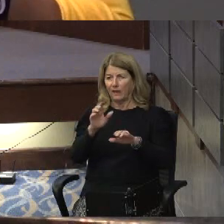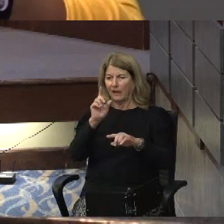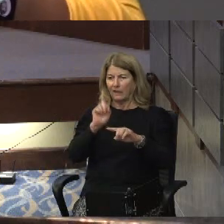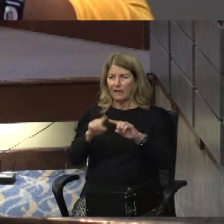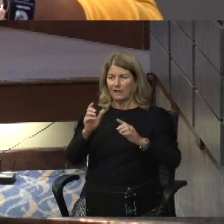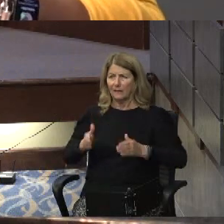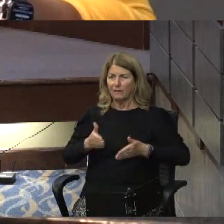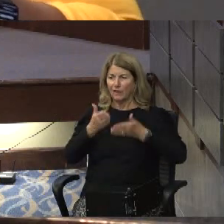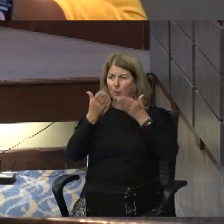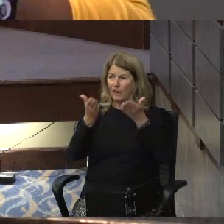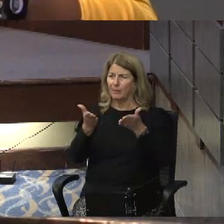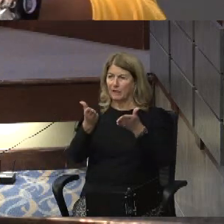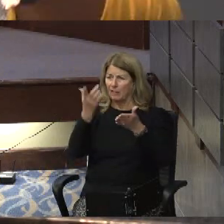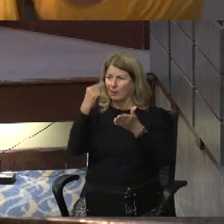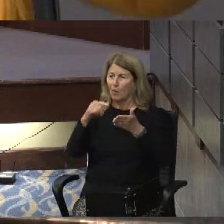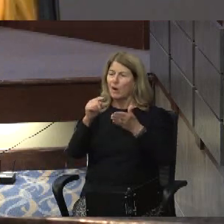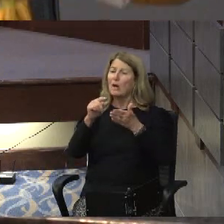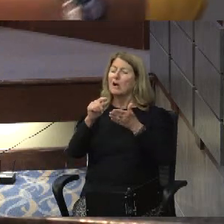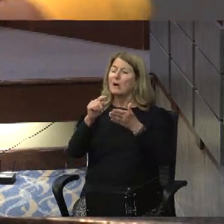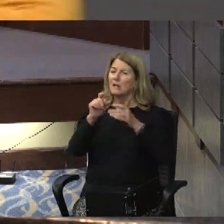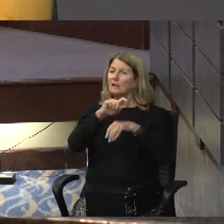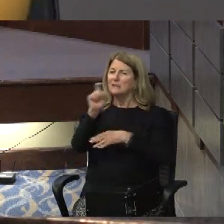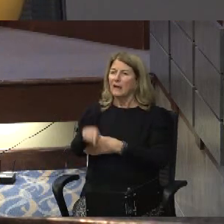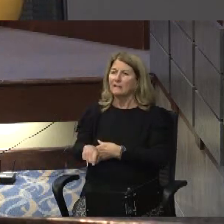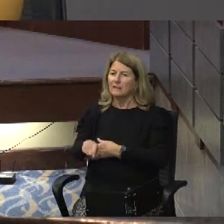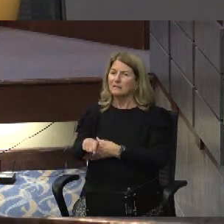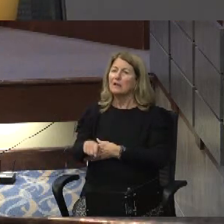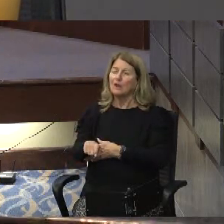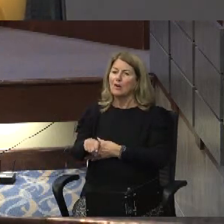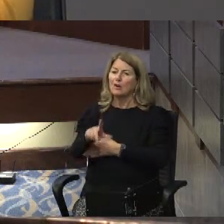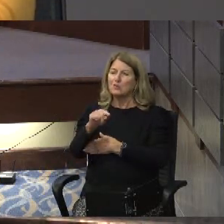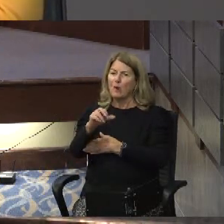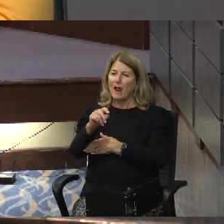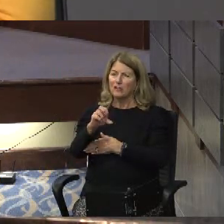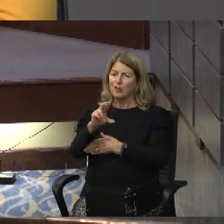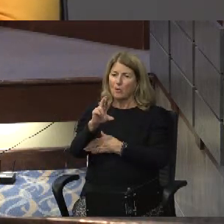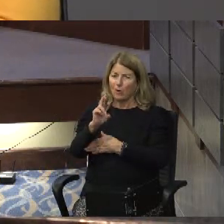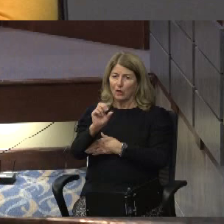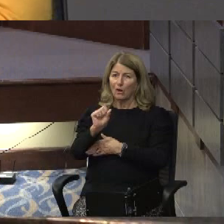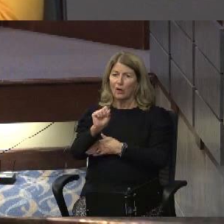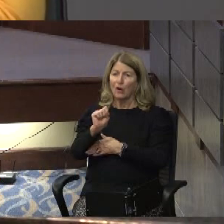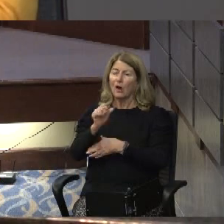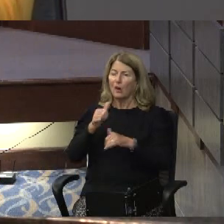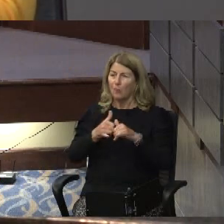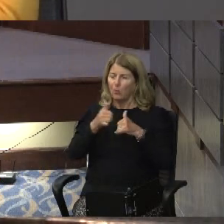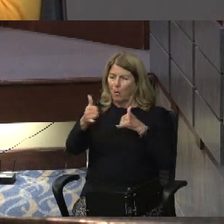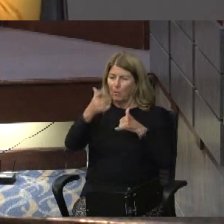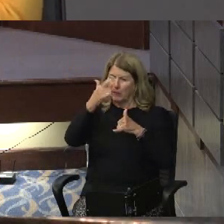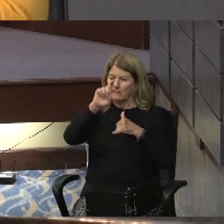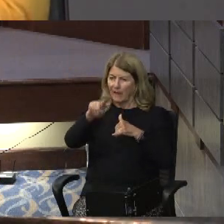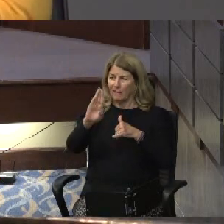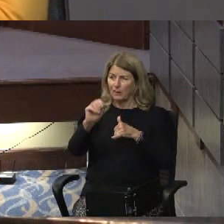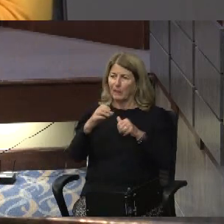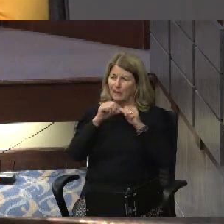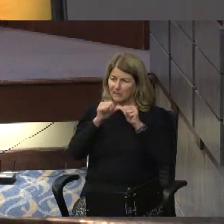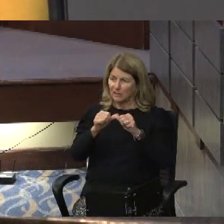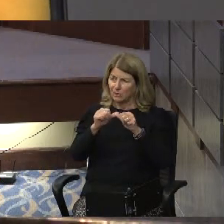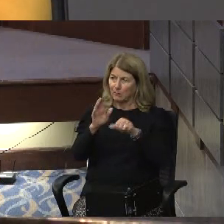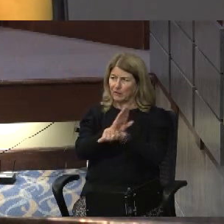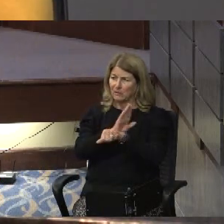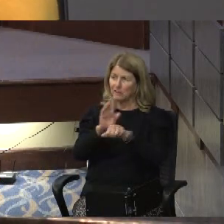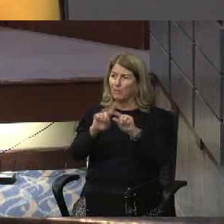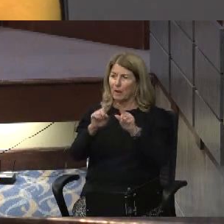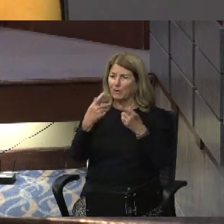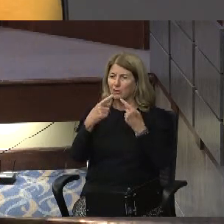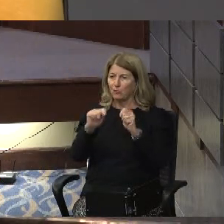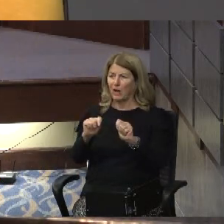Texas Treasurers Award because it has to be continuous business, but we're trying to put a little asterisk there because